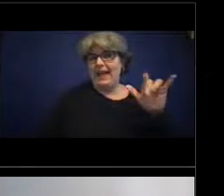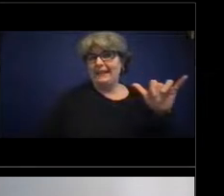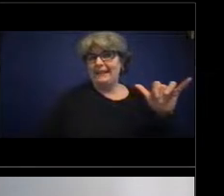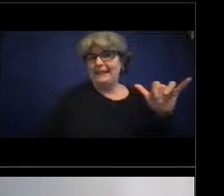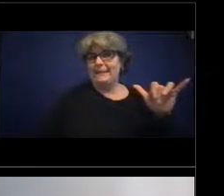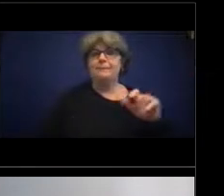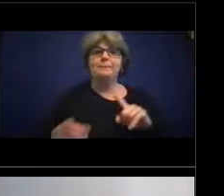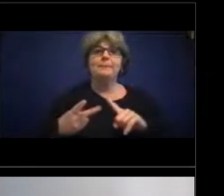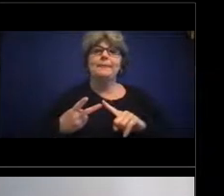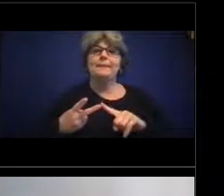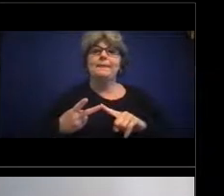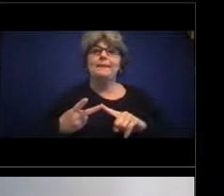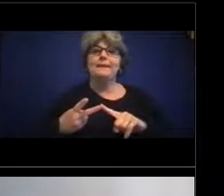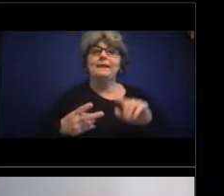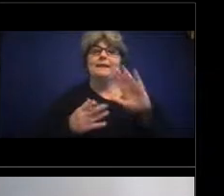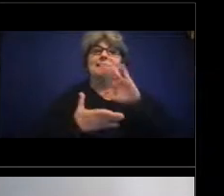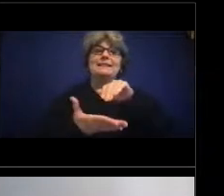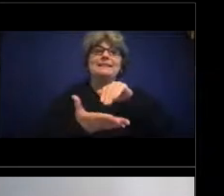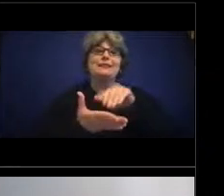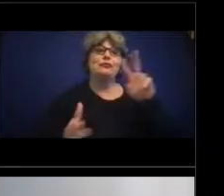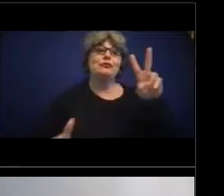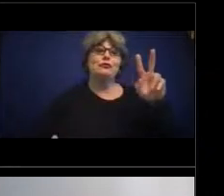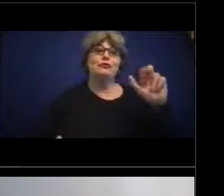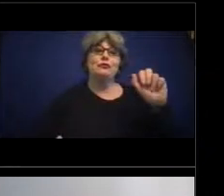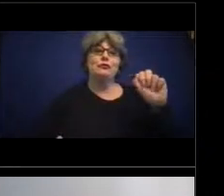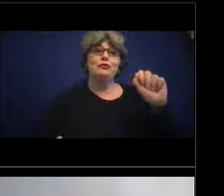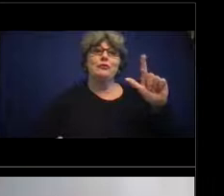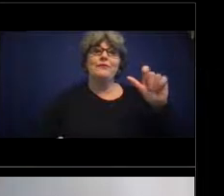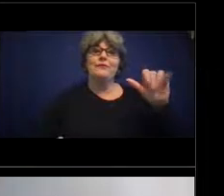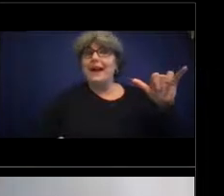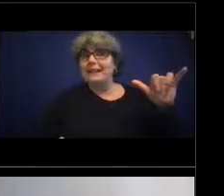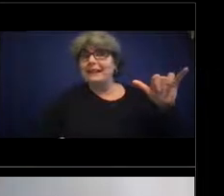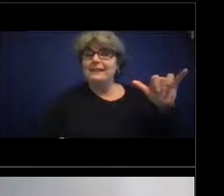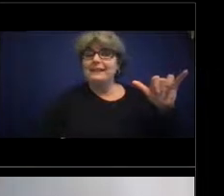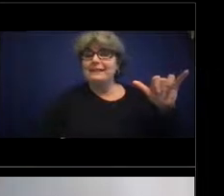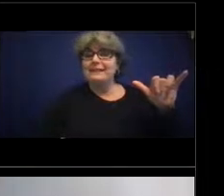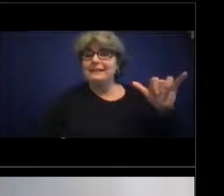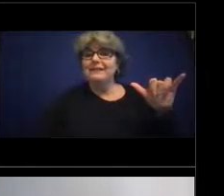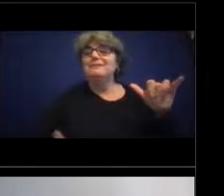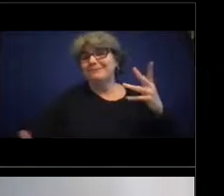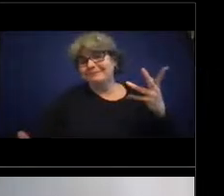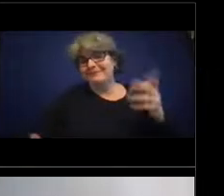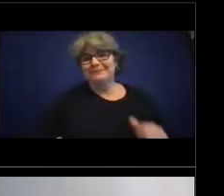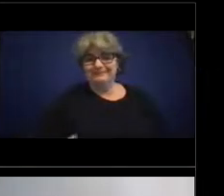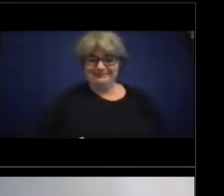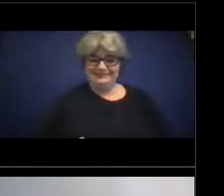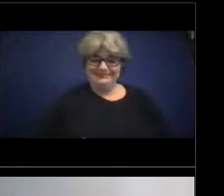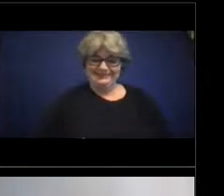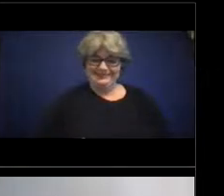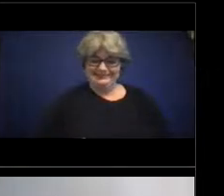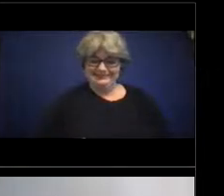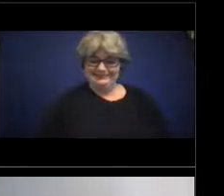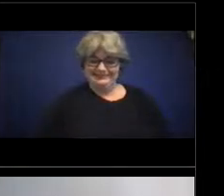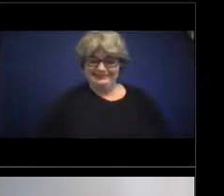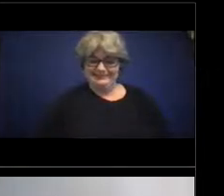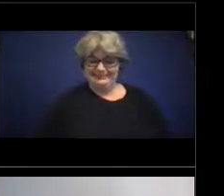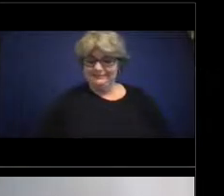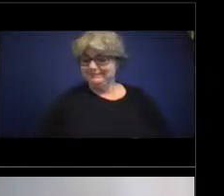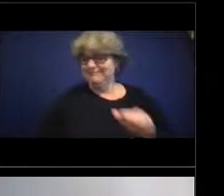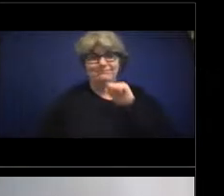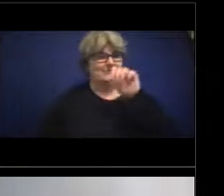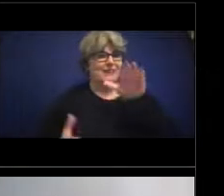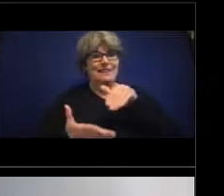then Hadley says again, Central Valley. So that's what we've got. Okay. Well, it is not the Central Valley.